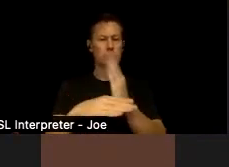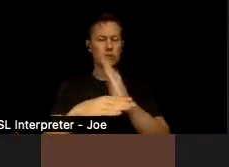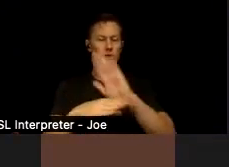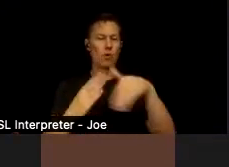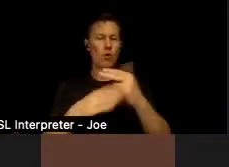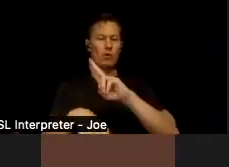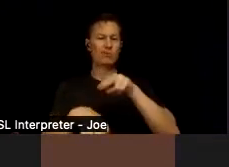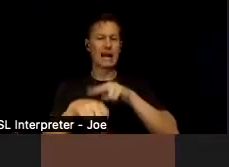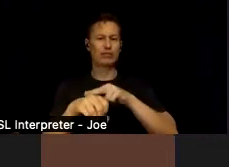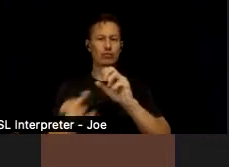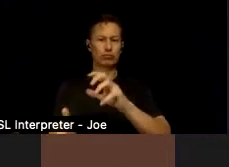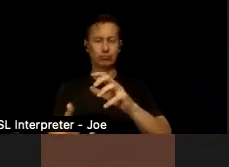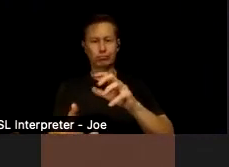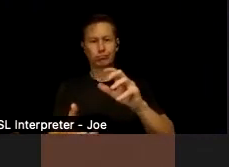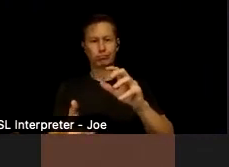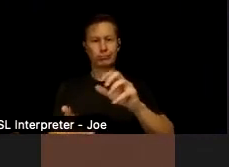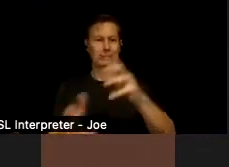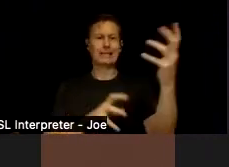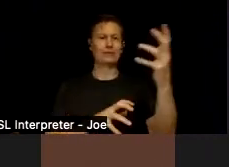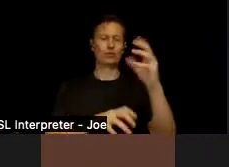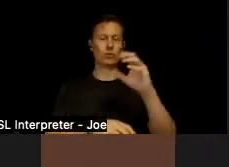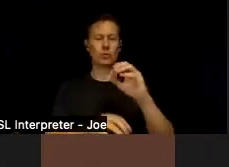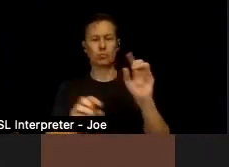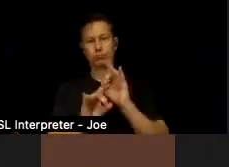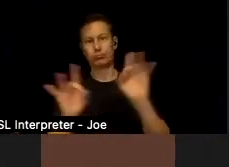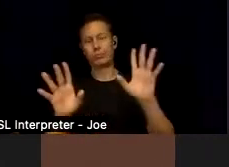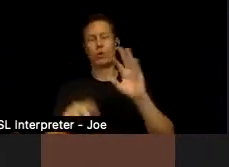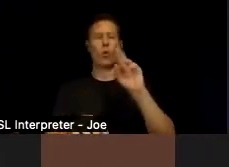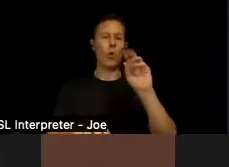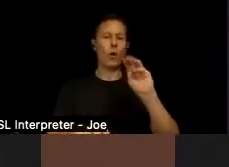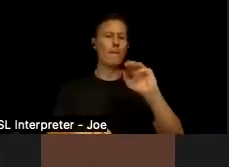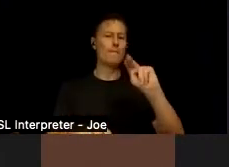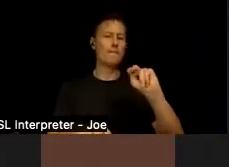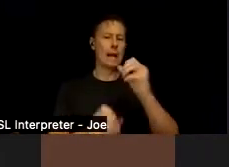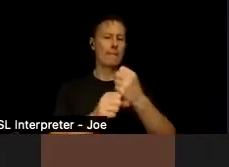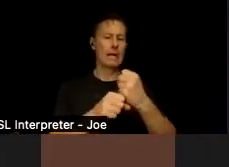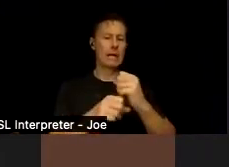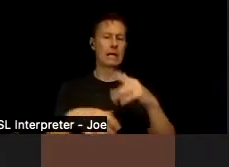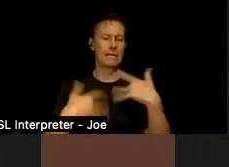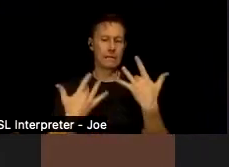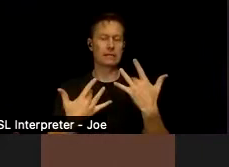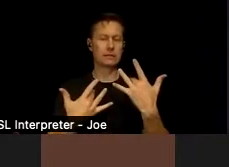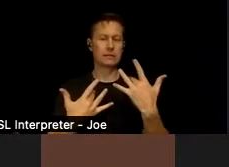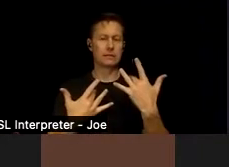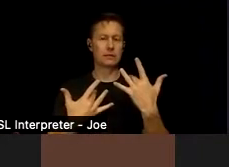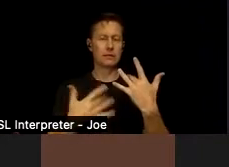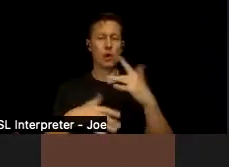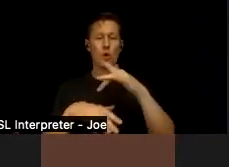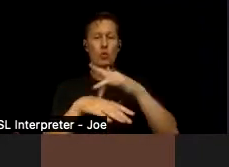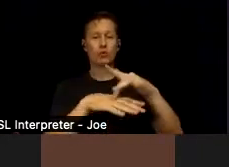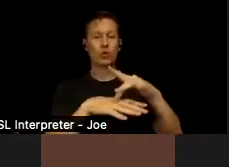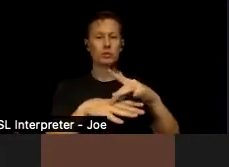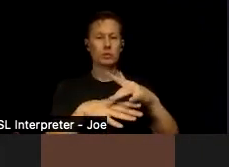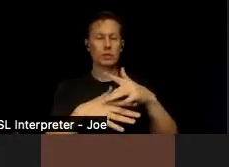natural disaster events or man-made events that require a significant resource commitment. That being